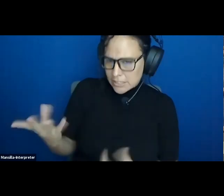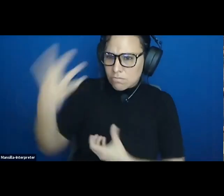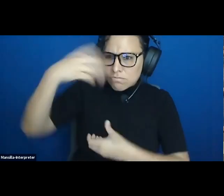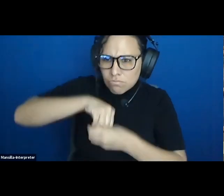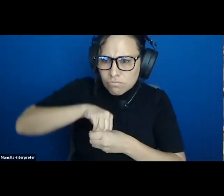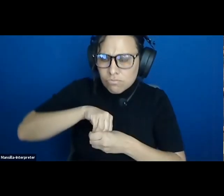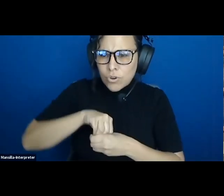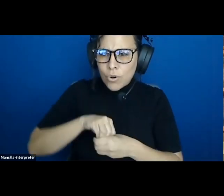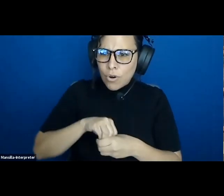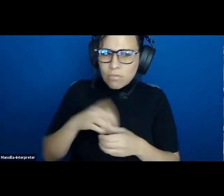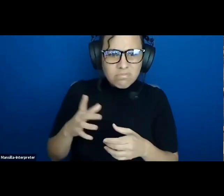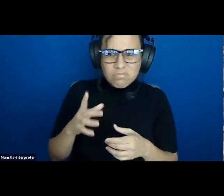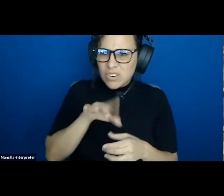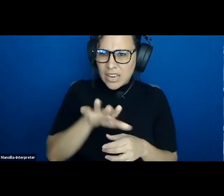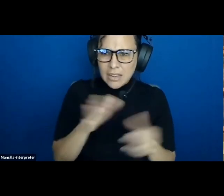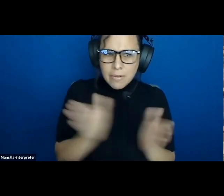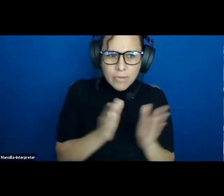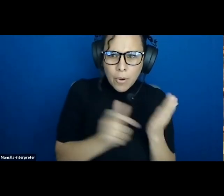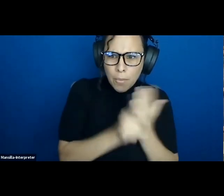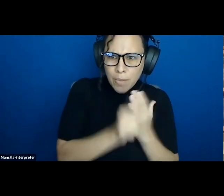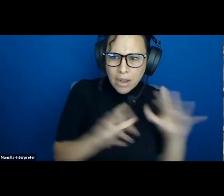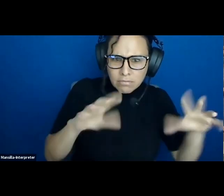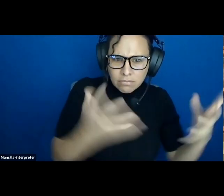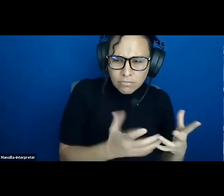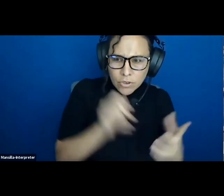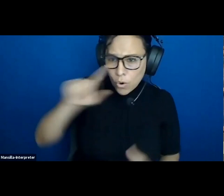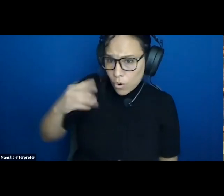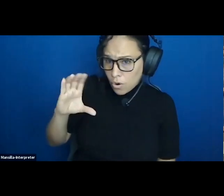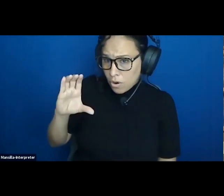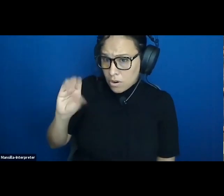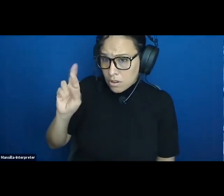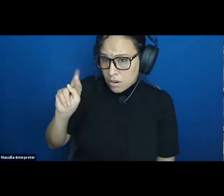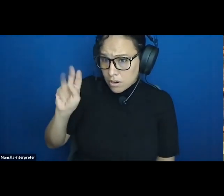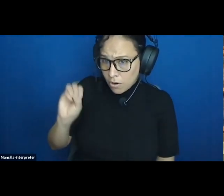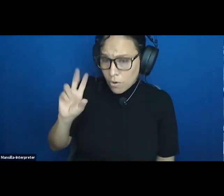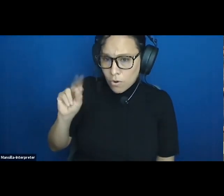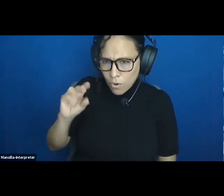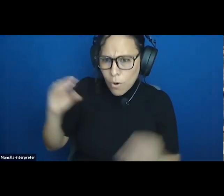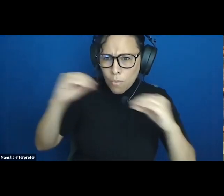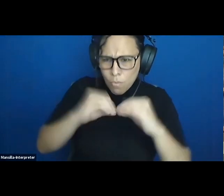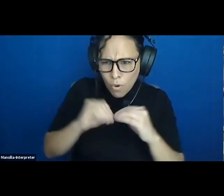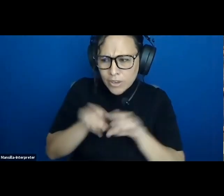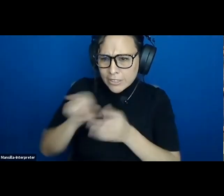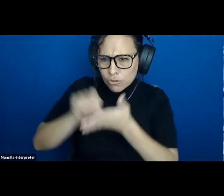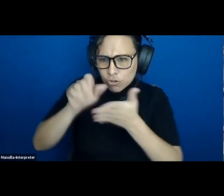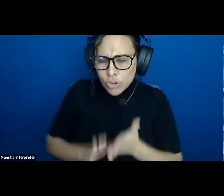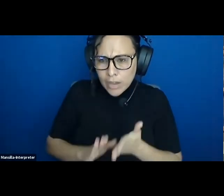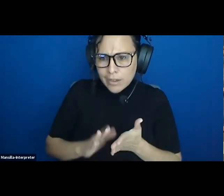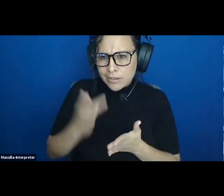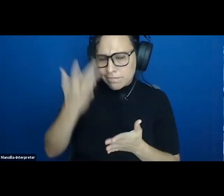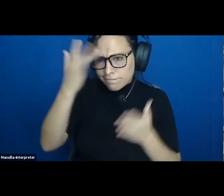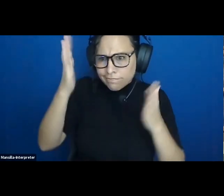spread all over the world, not only as an editor of El Corno, but as a writer and an intellectual. On the other